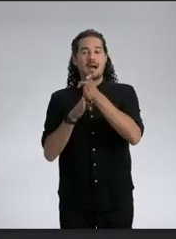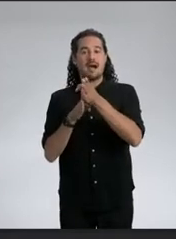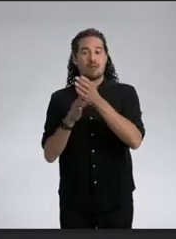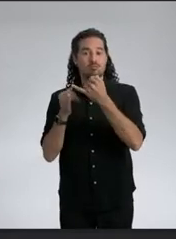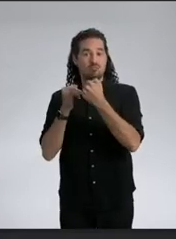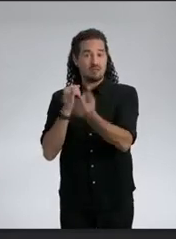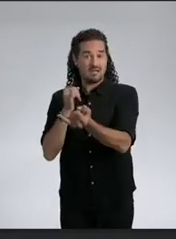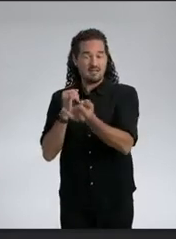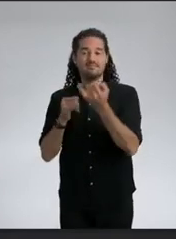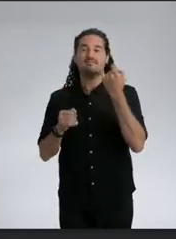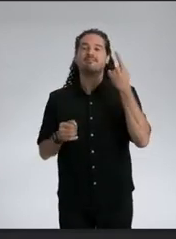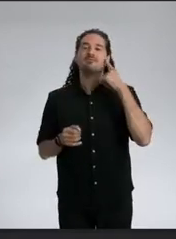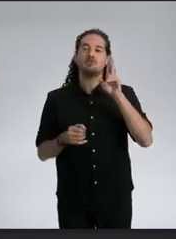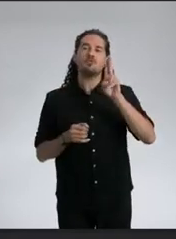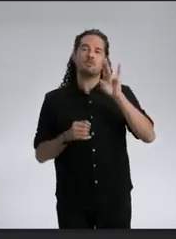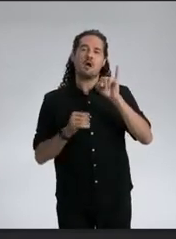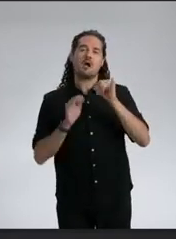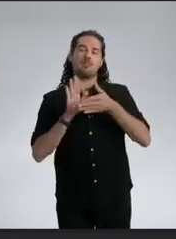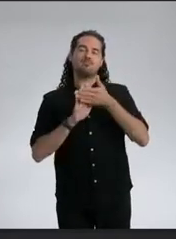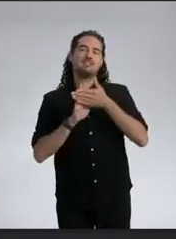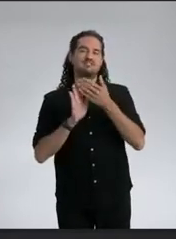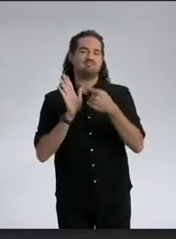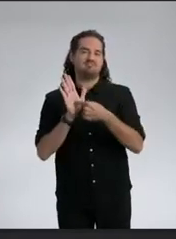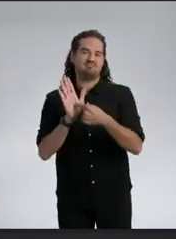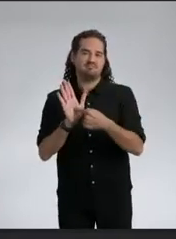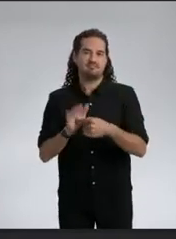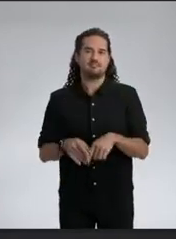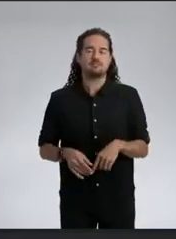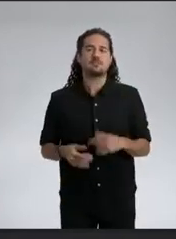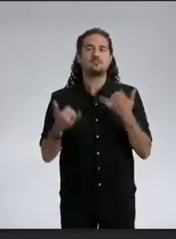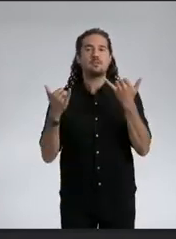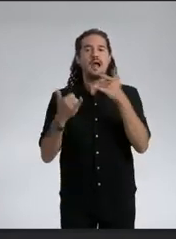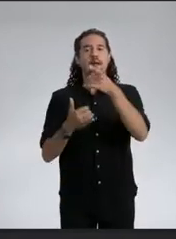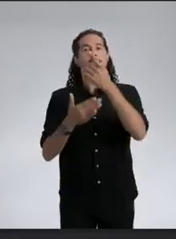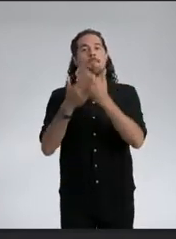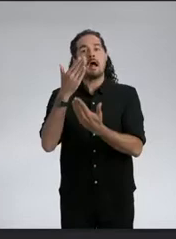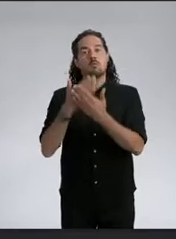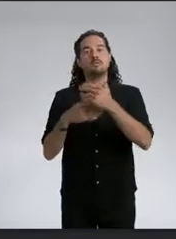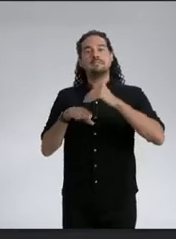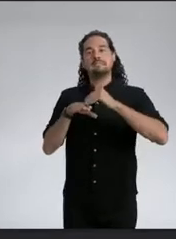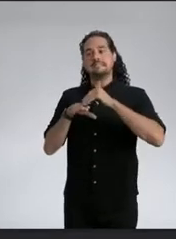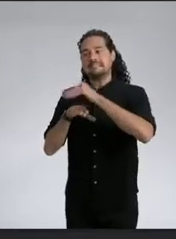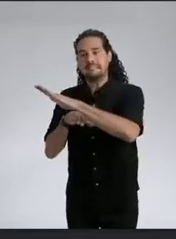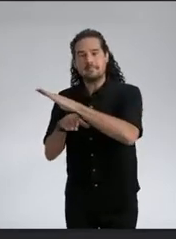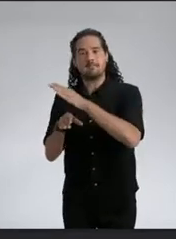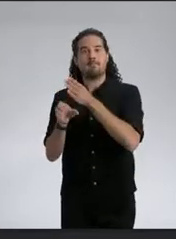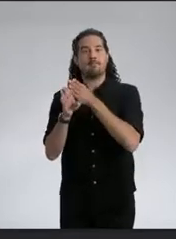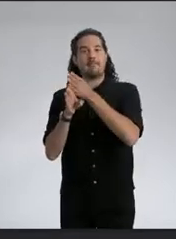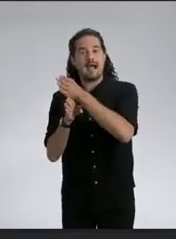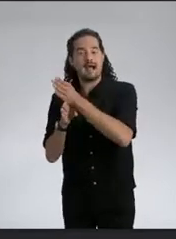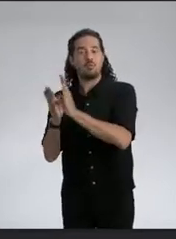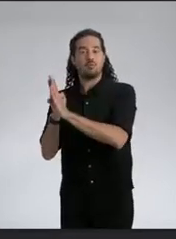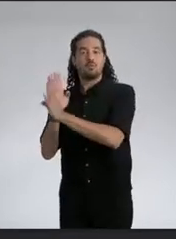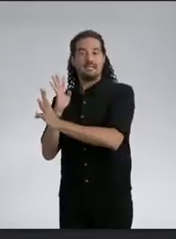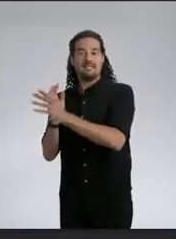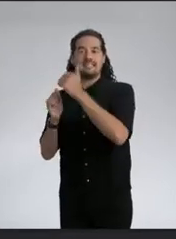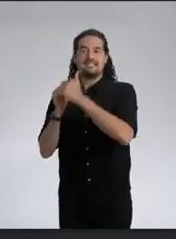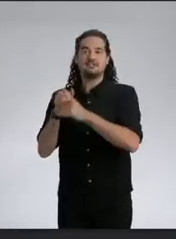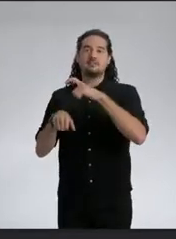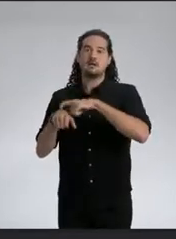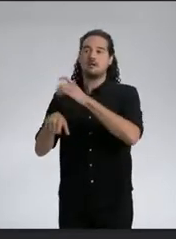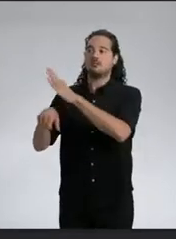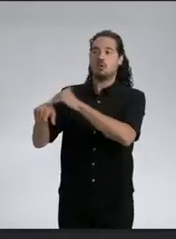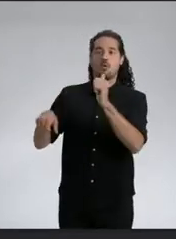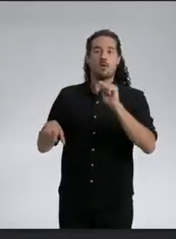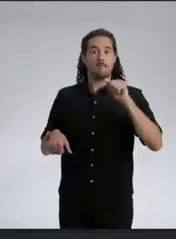operations. Today, you have to manually dispatch to the main queue each time you call an API that must be run on the